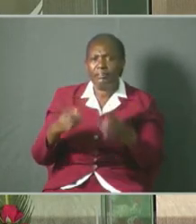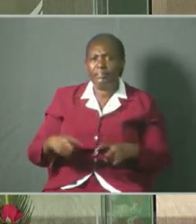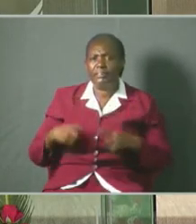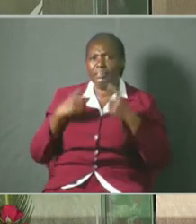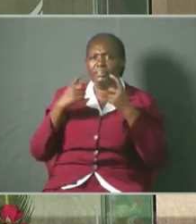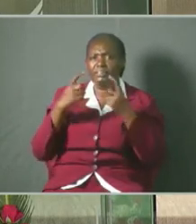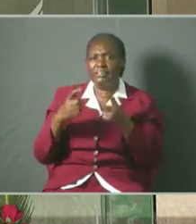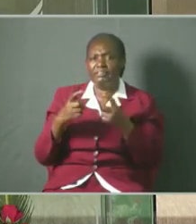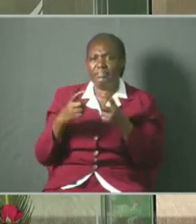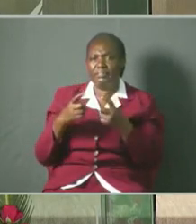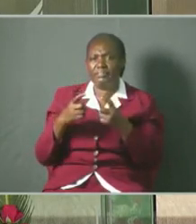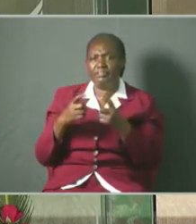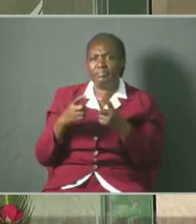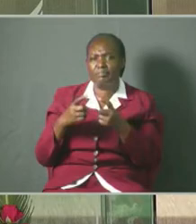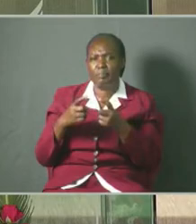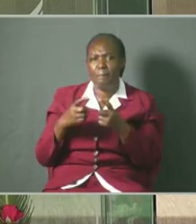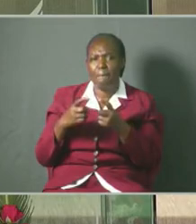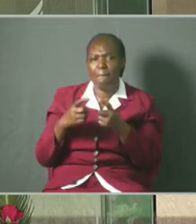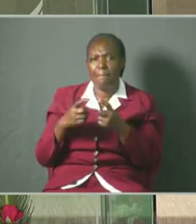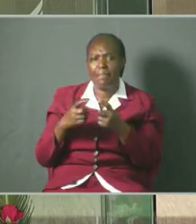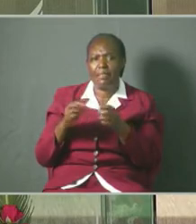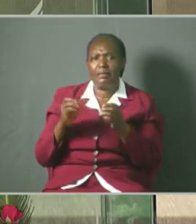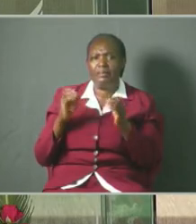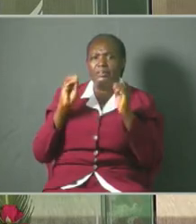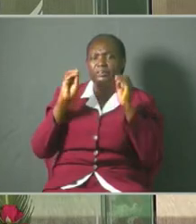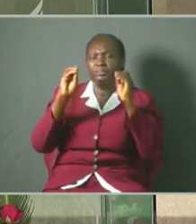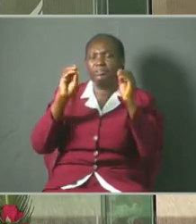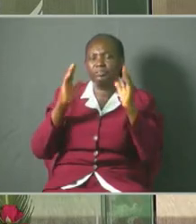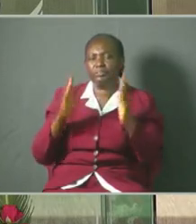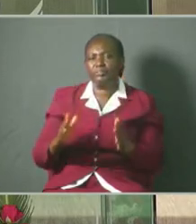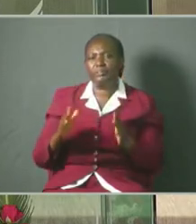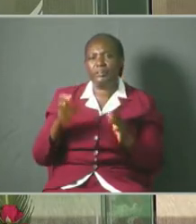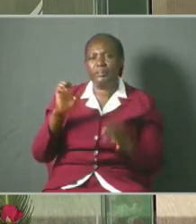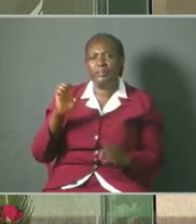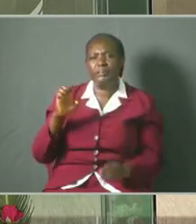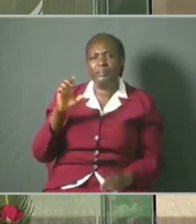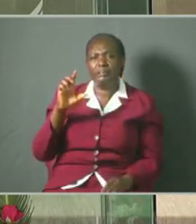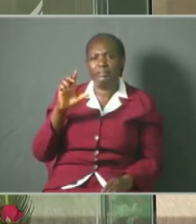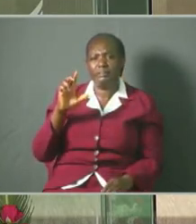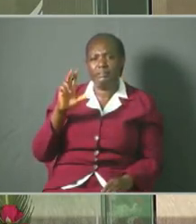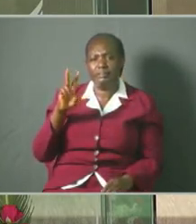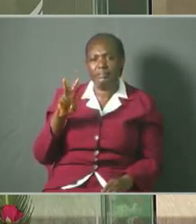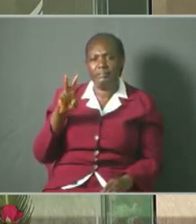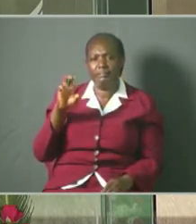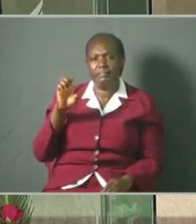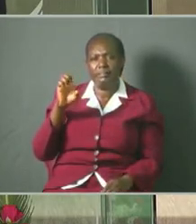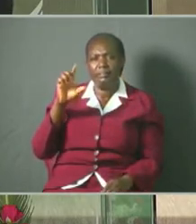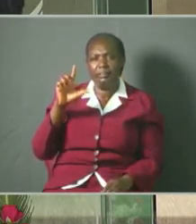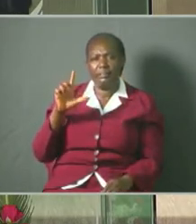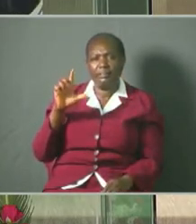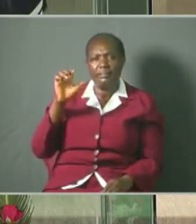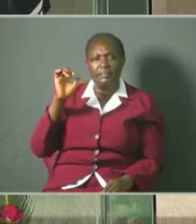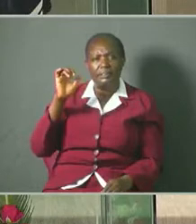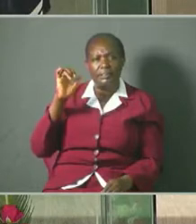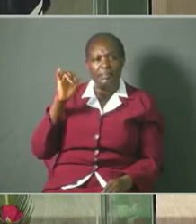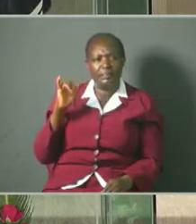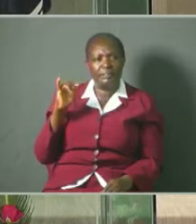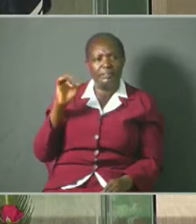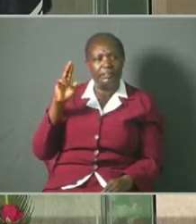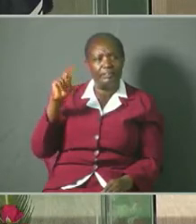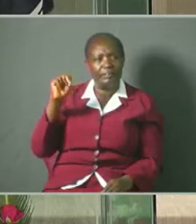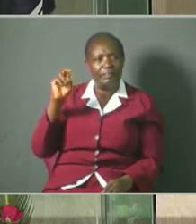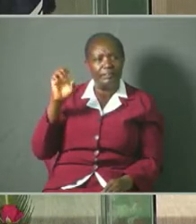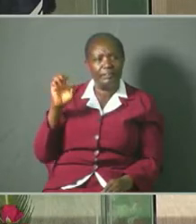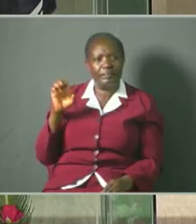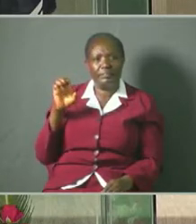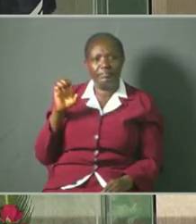the presentations. So I will start with Teacher Evelyn Omwega. If you are here, I'll just be calling as you come